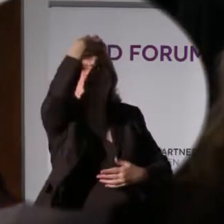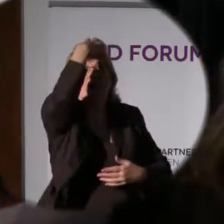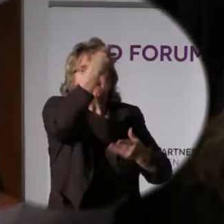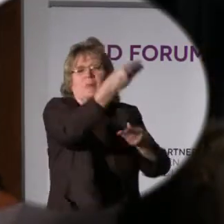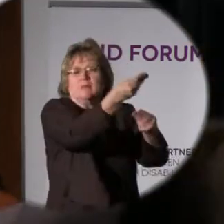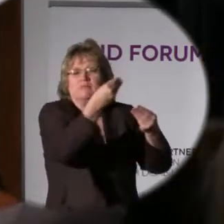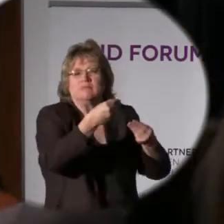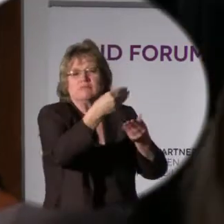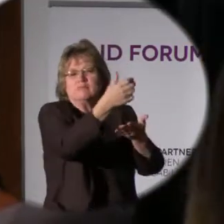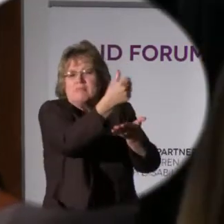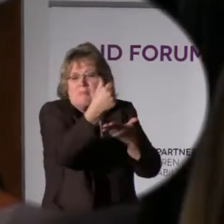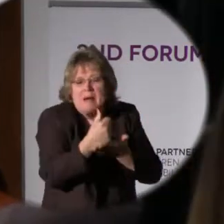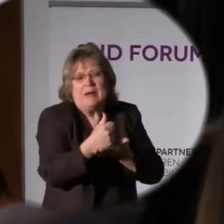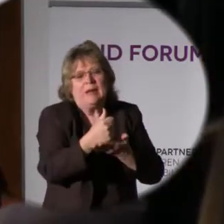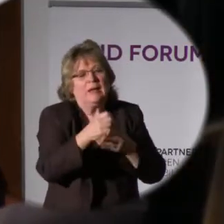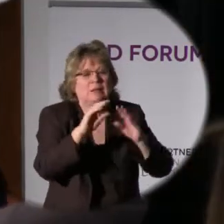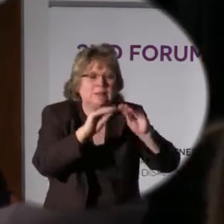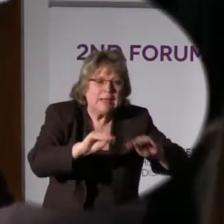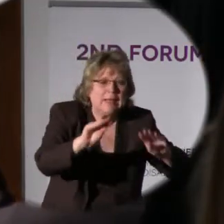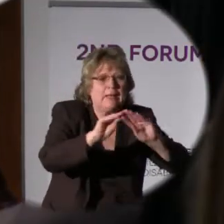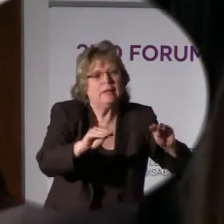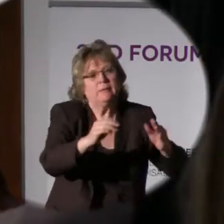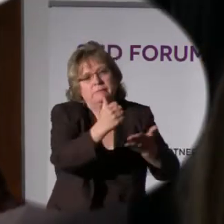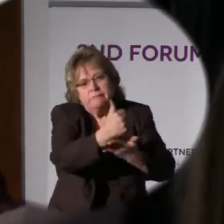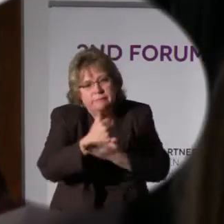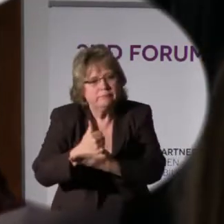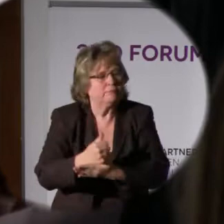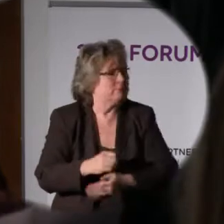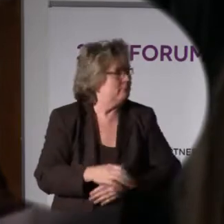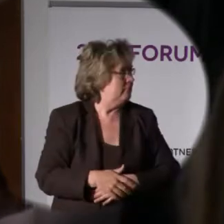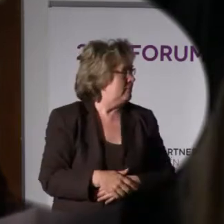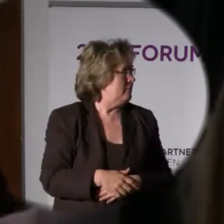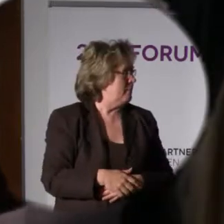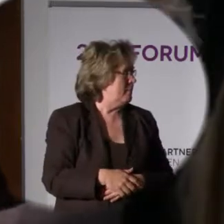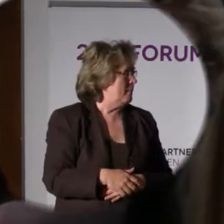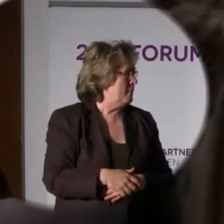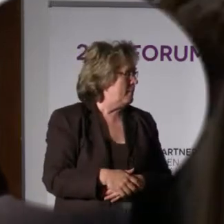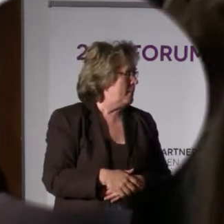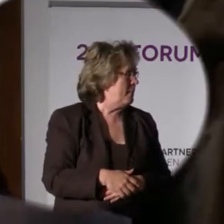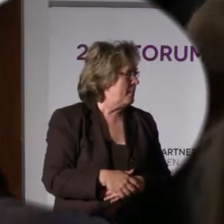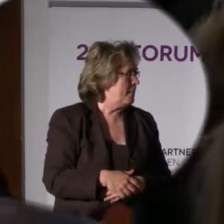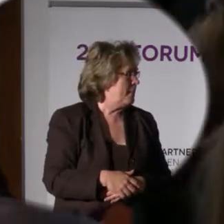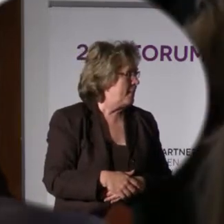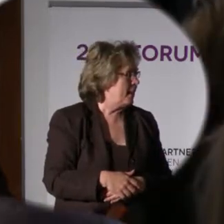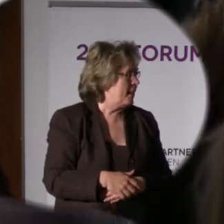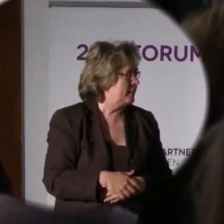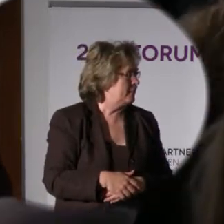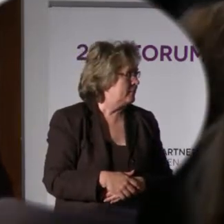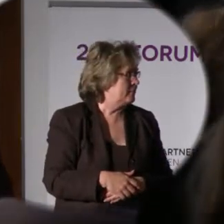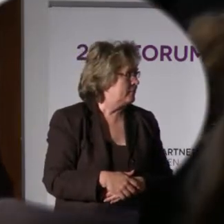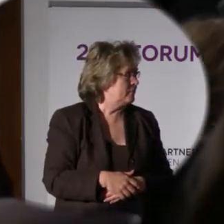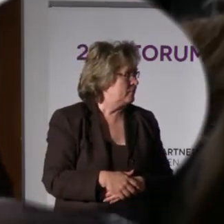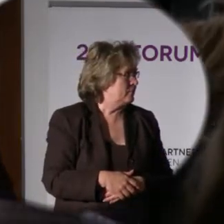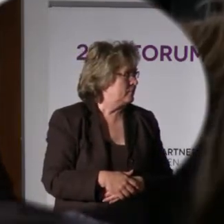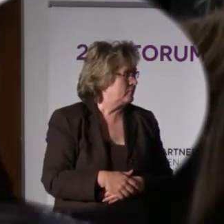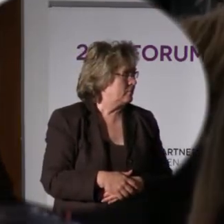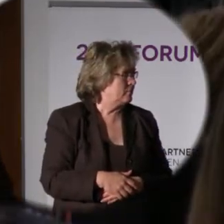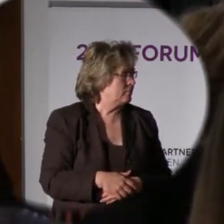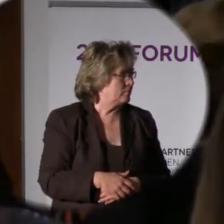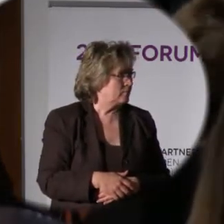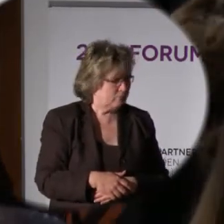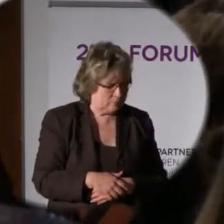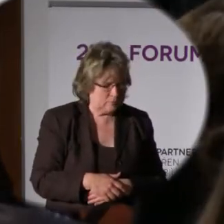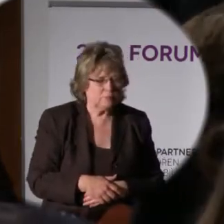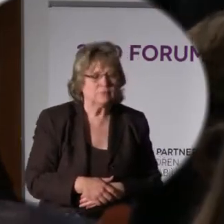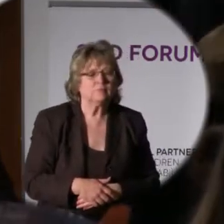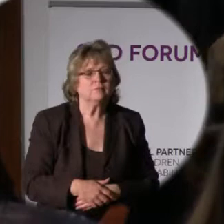Some of the milestones, as I said before, include the launching recently of a study on the situation analysis of